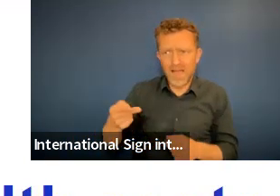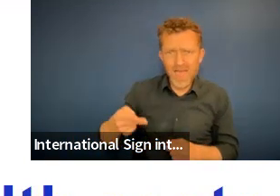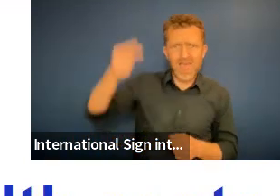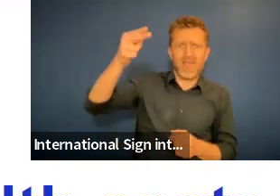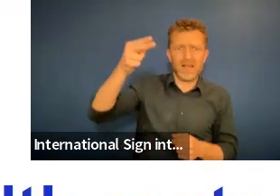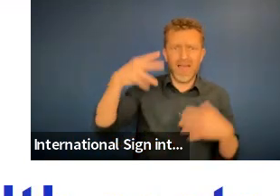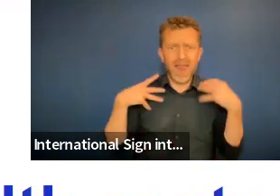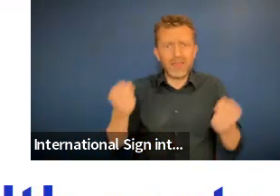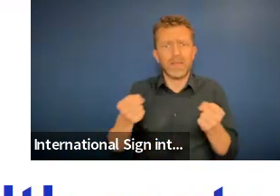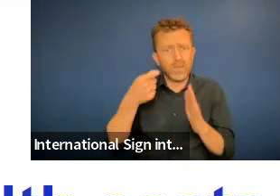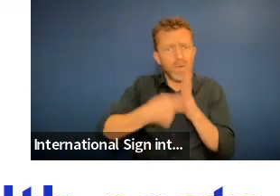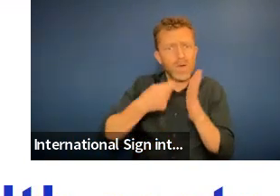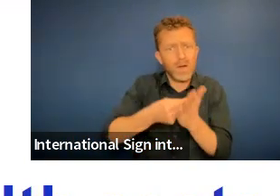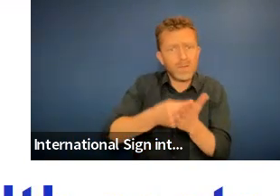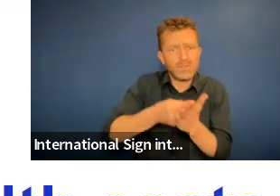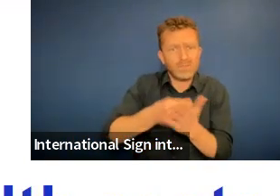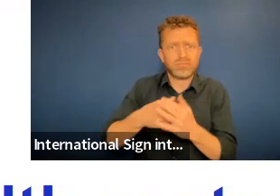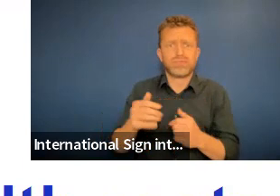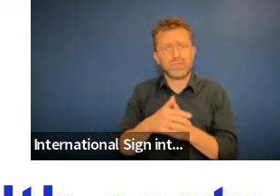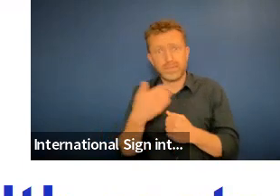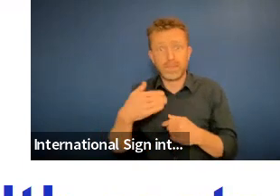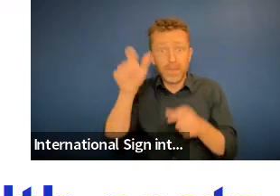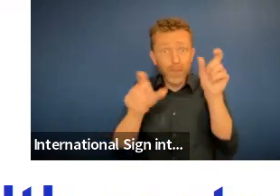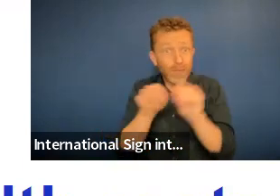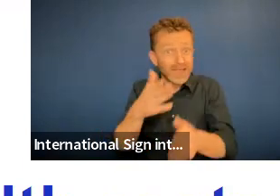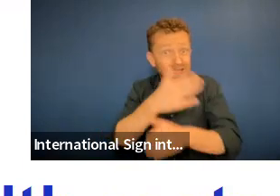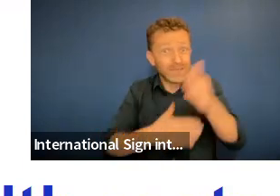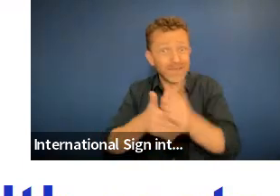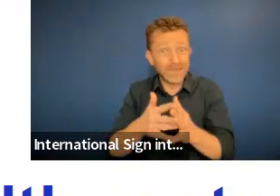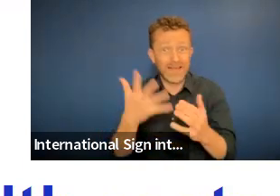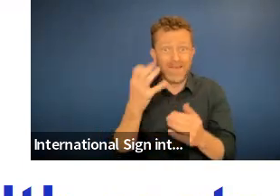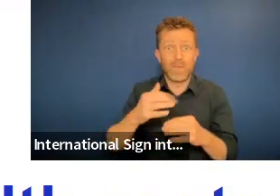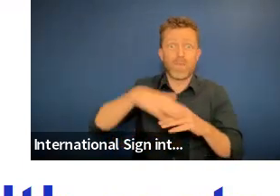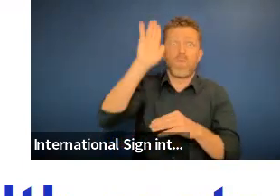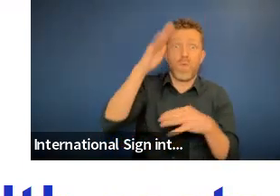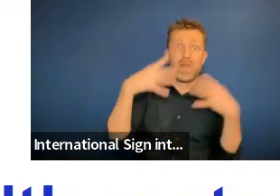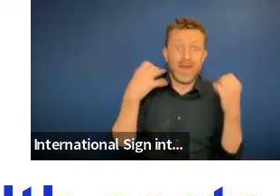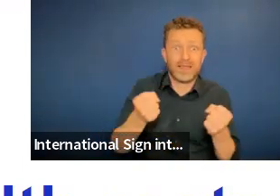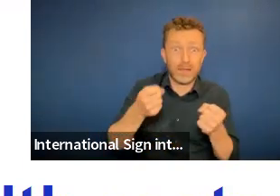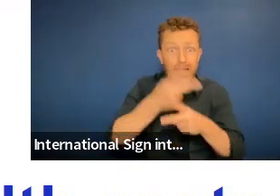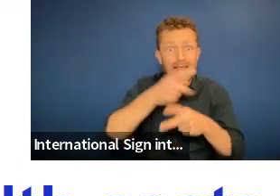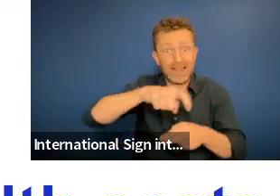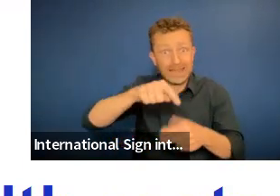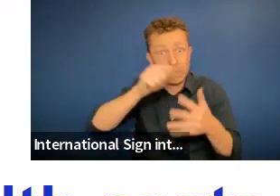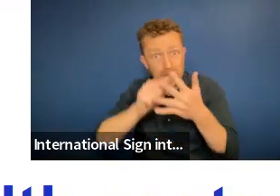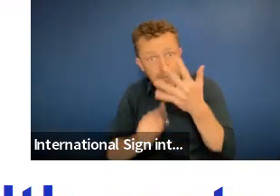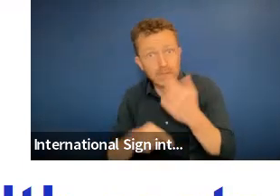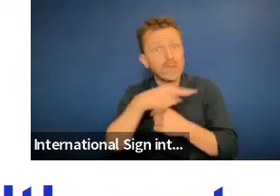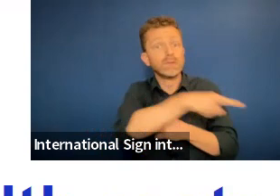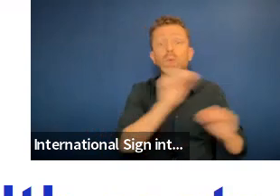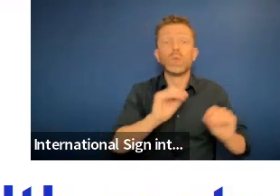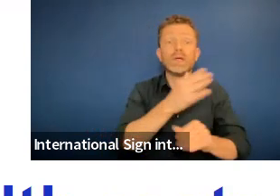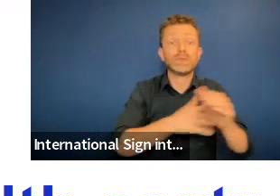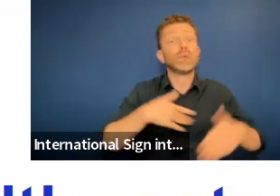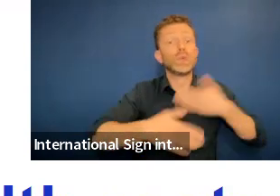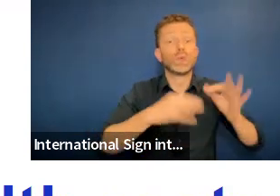they also require disability-related health services, such as rehabilitation or assisted devices. Back